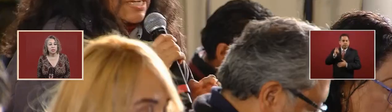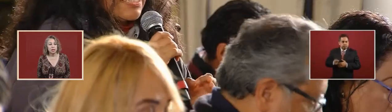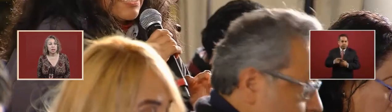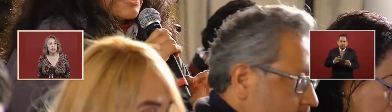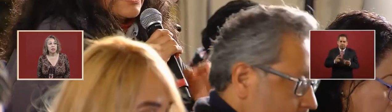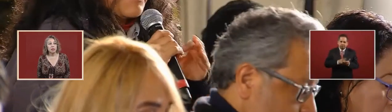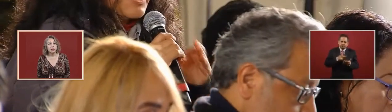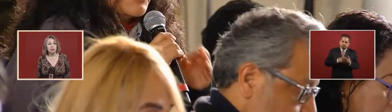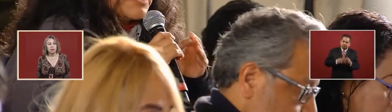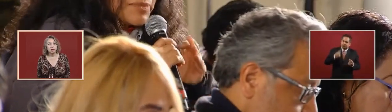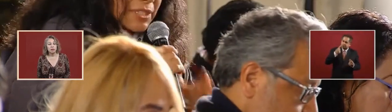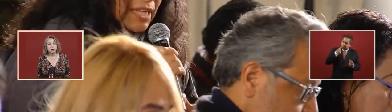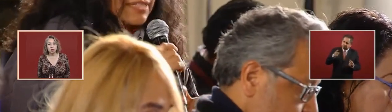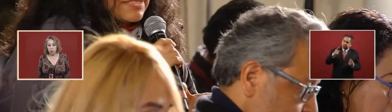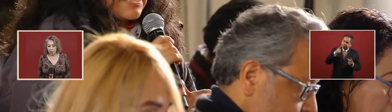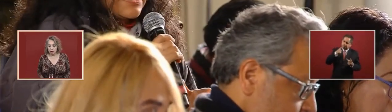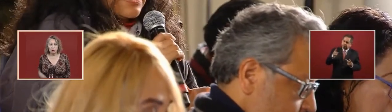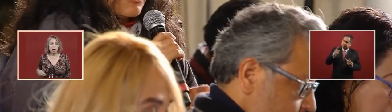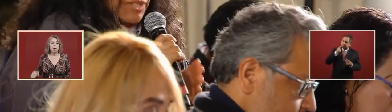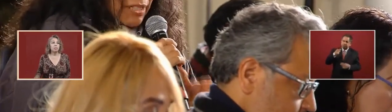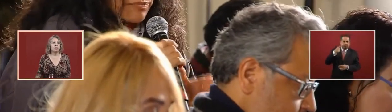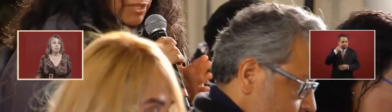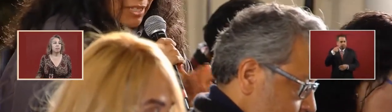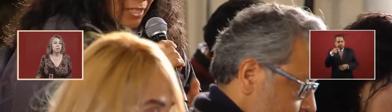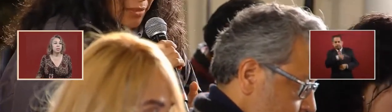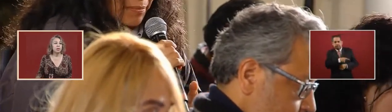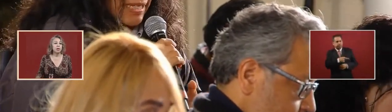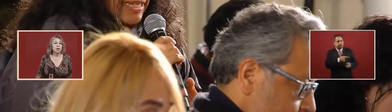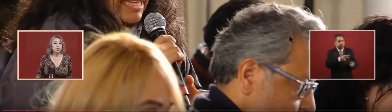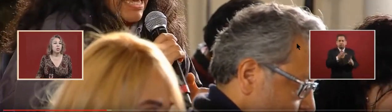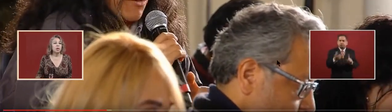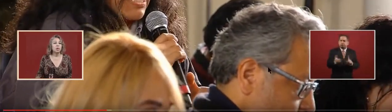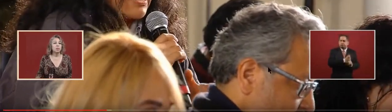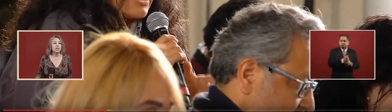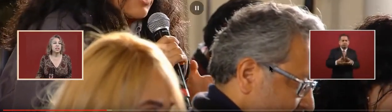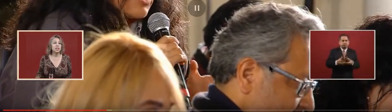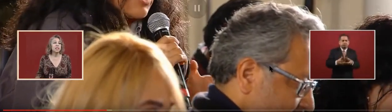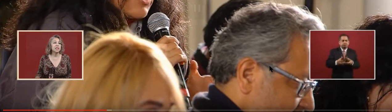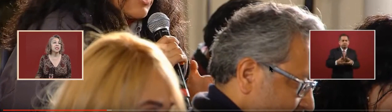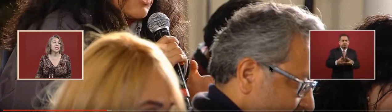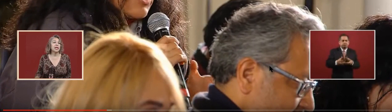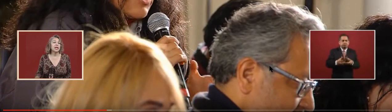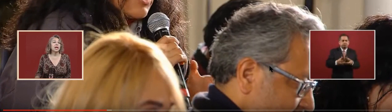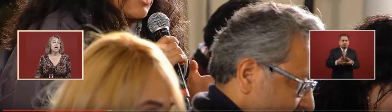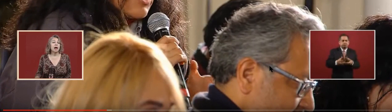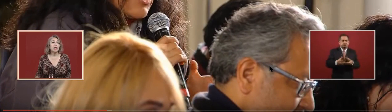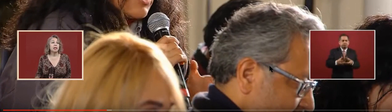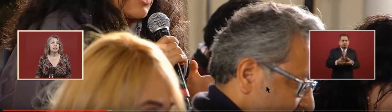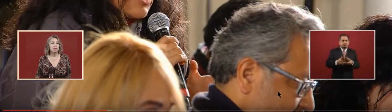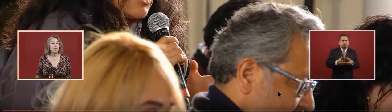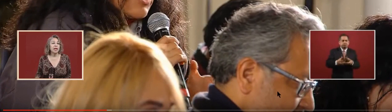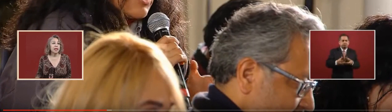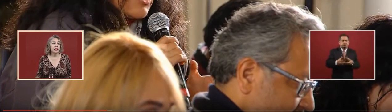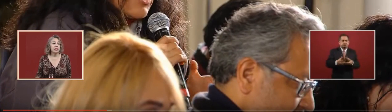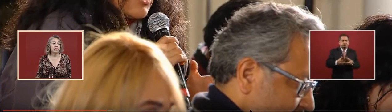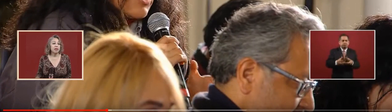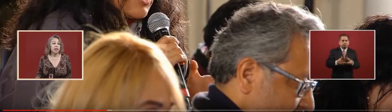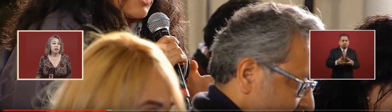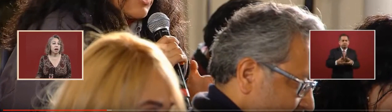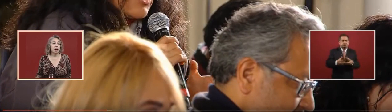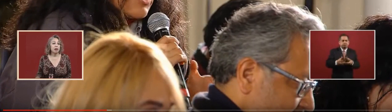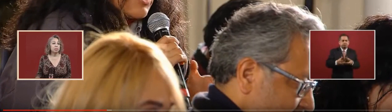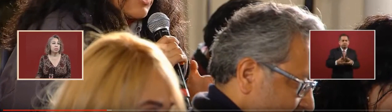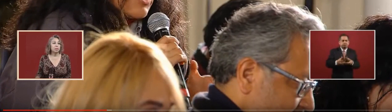terms, de desapariciones forzadas we were cometidas por el Estado. We were persistently letting